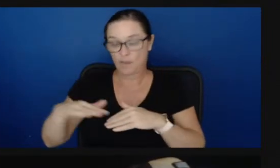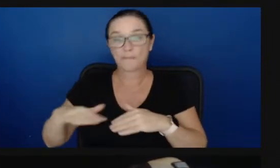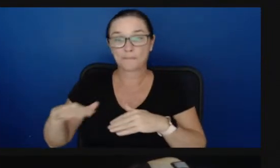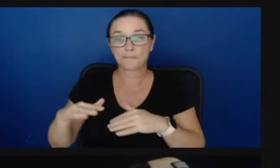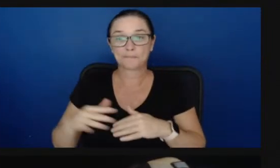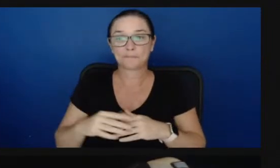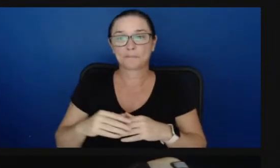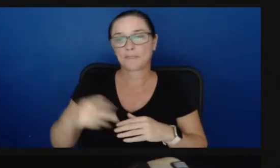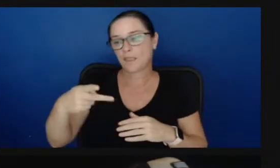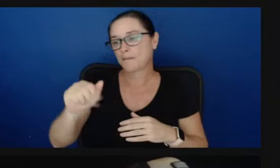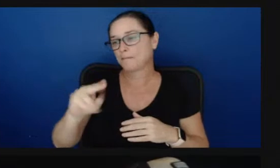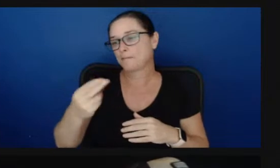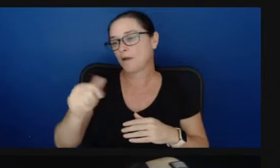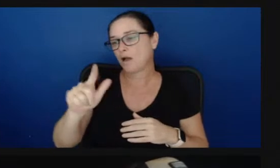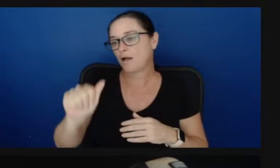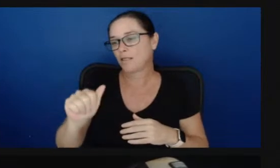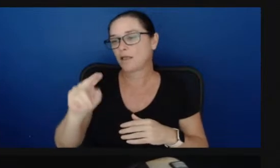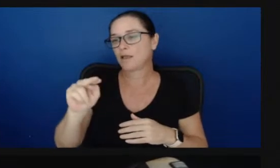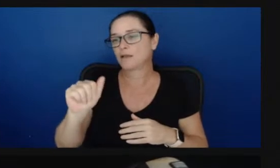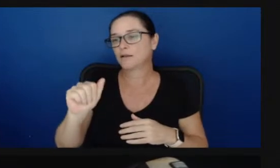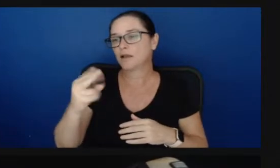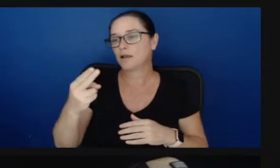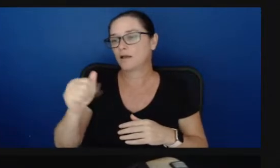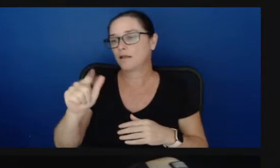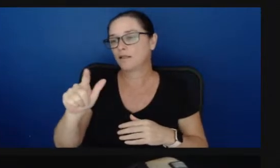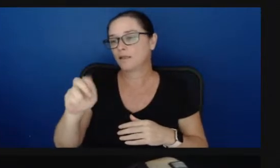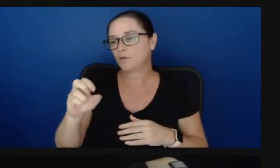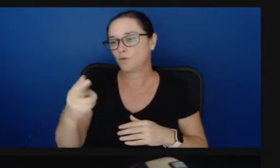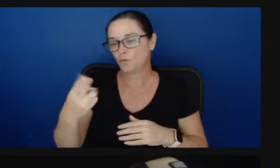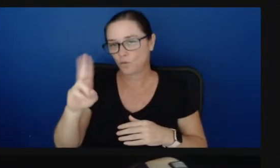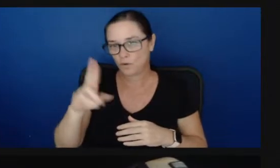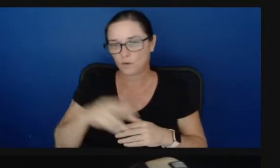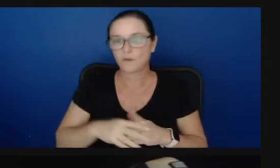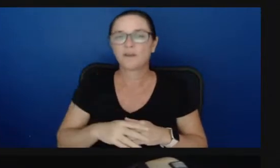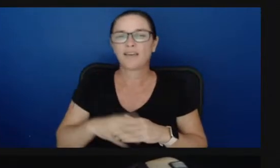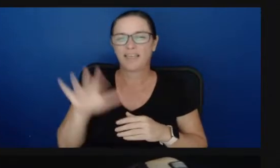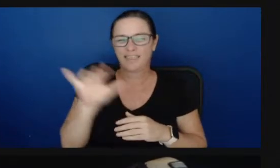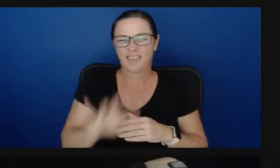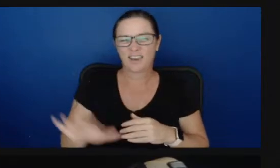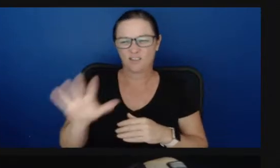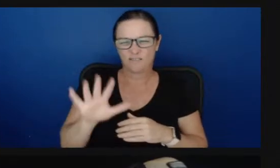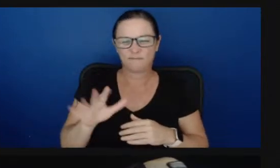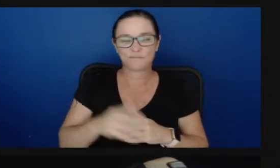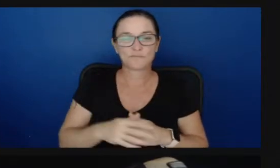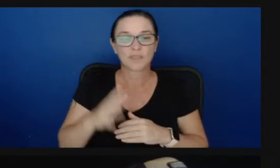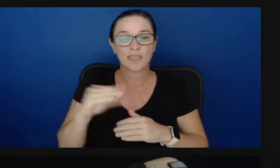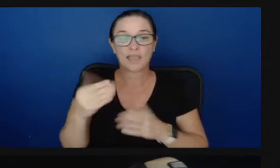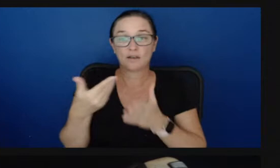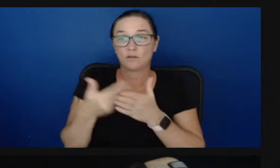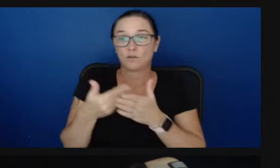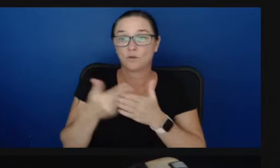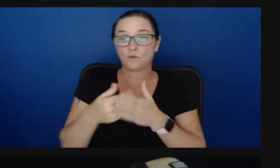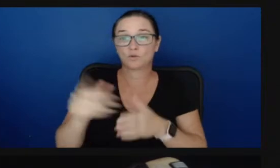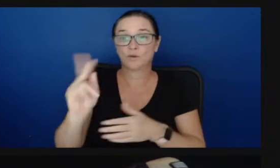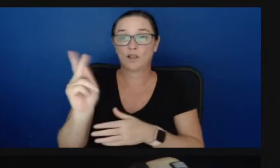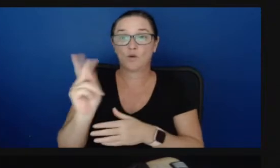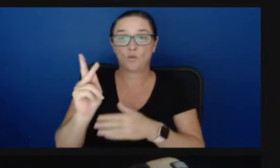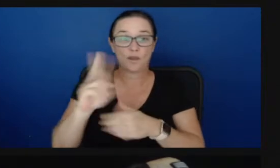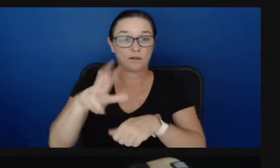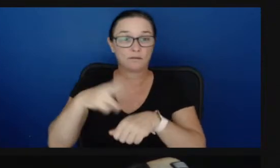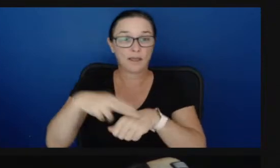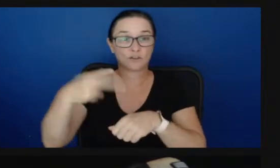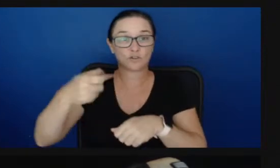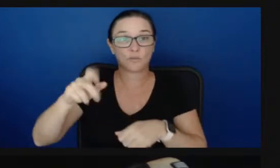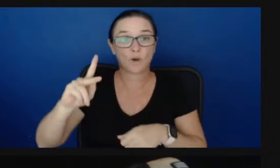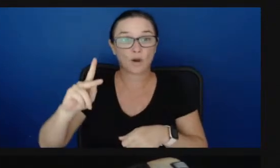reaches here, Pahala and Naalehu and Ocean View are the ones that are most likely affected. as well as in near volcano national park areas, especially when